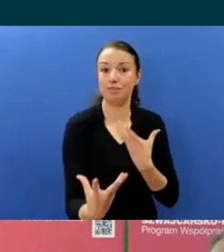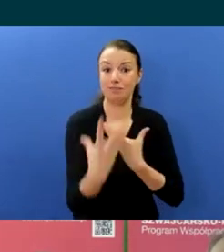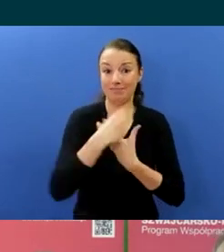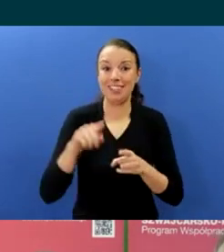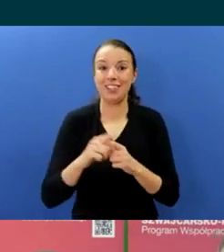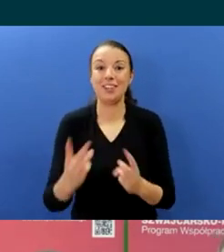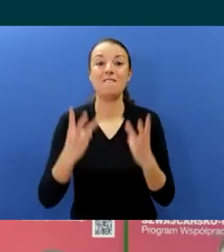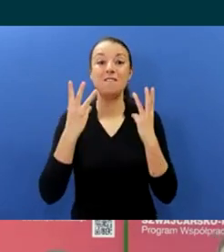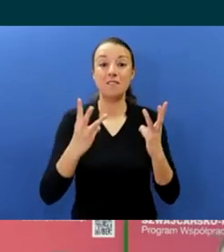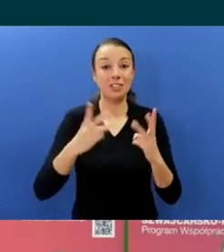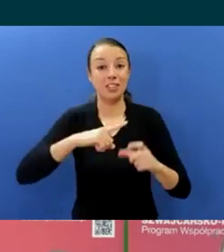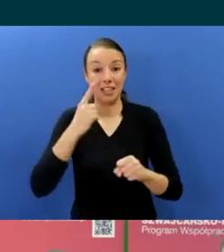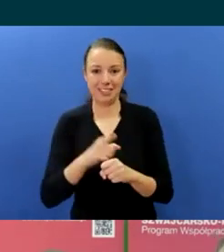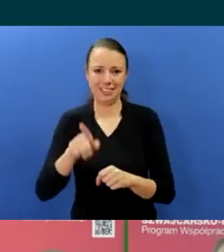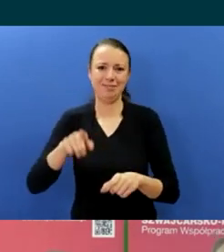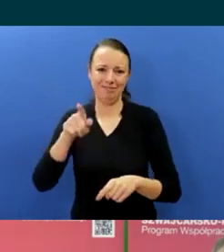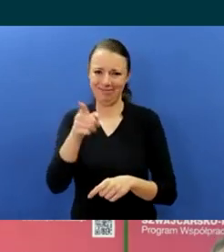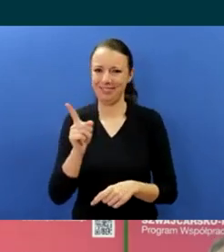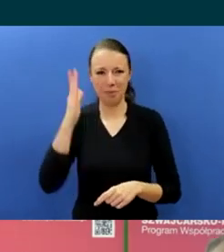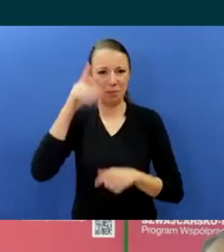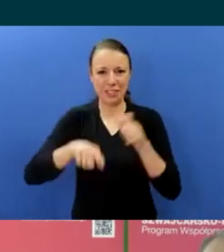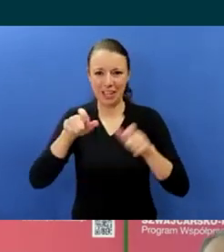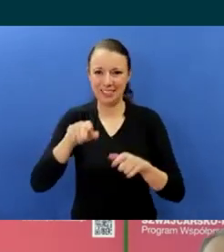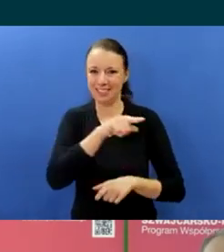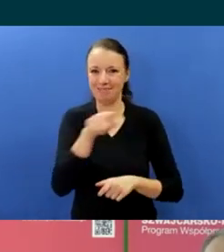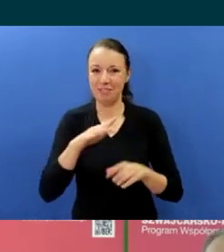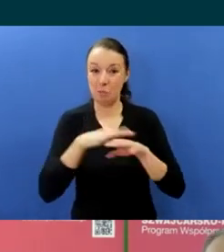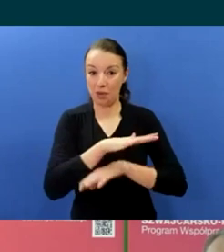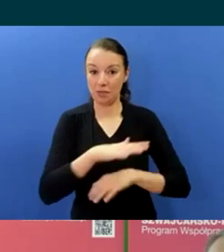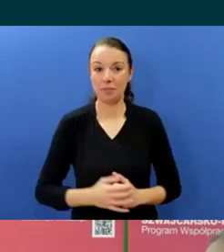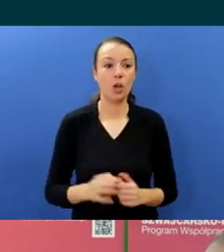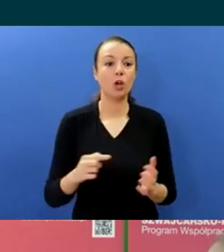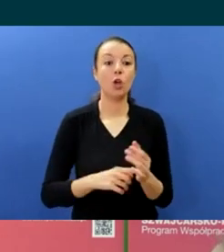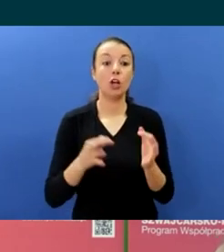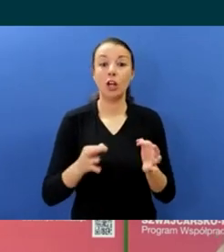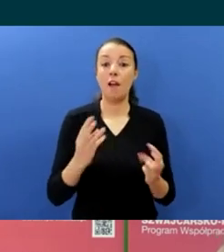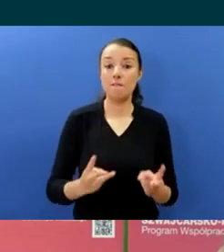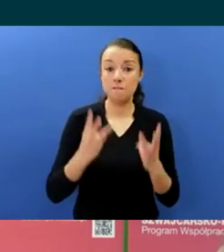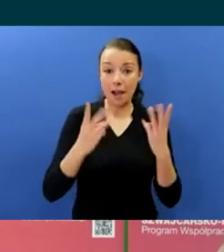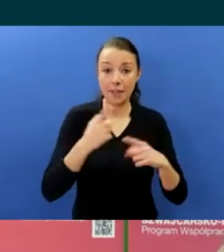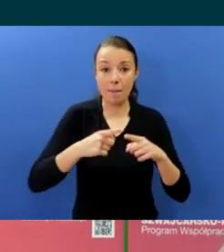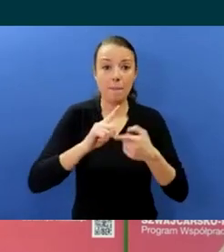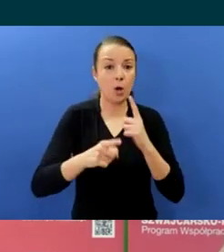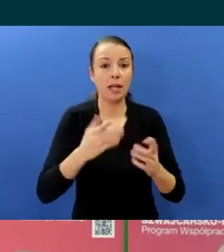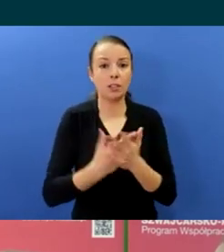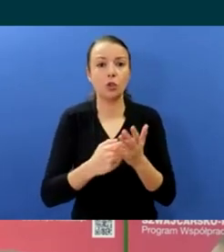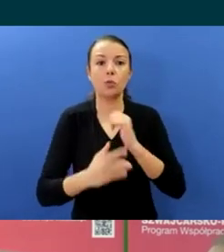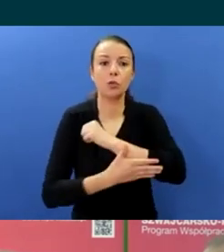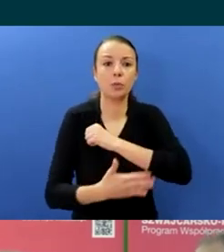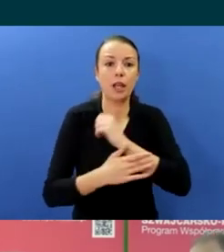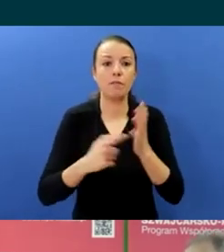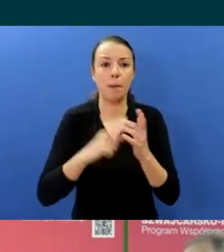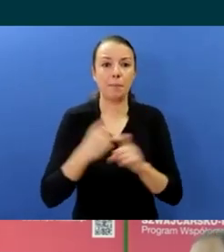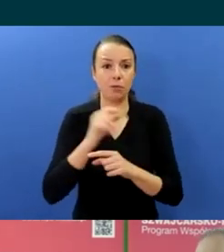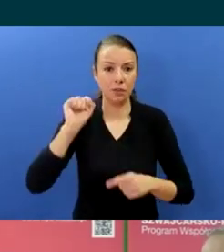making, which is, especially now, a very important political priority, because this